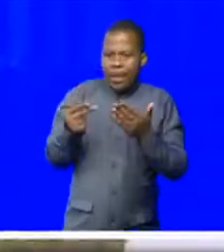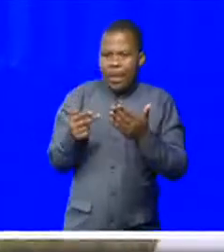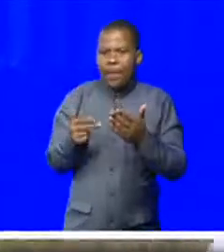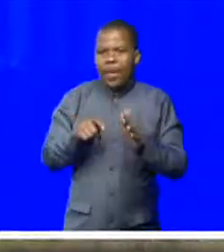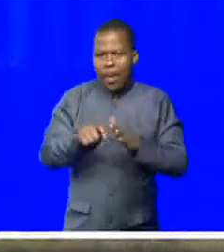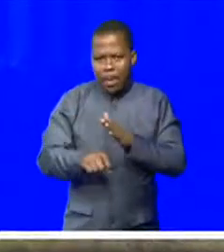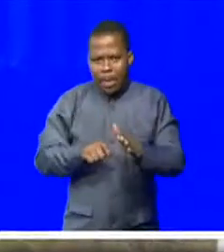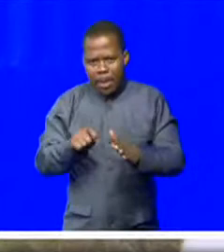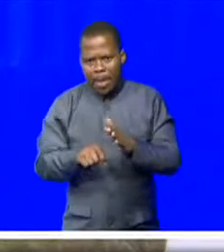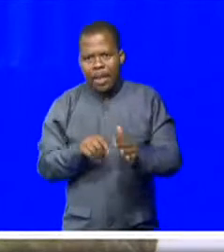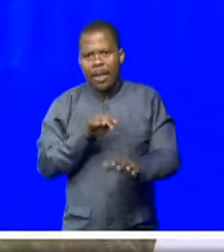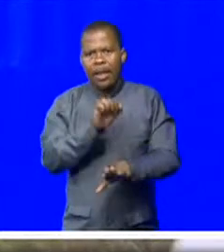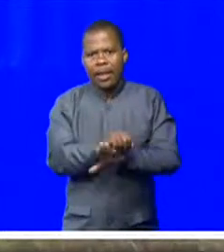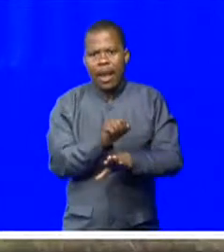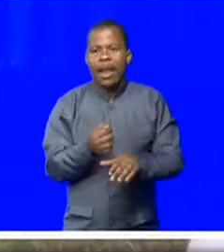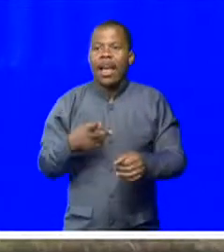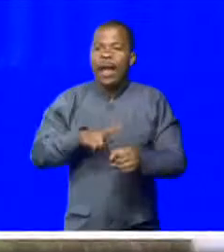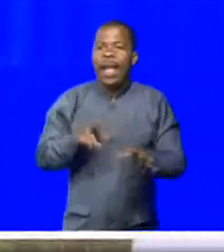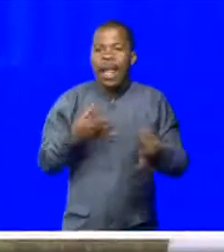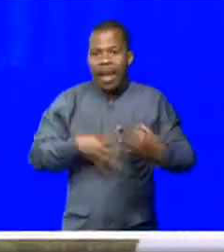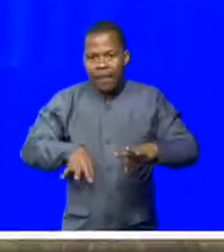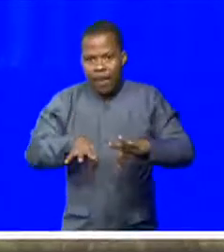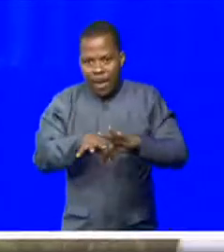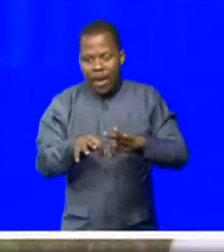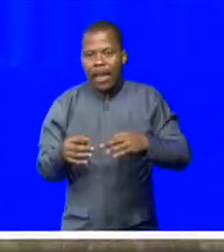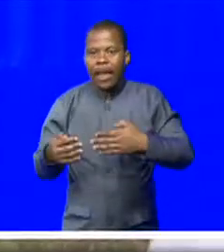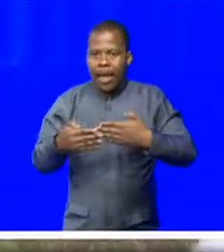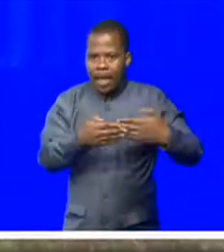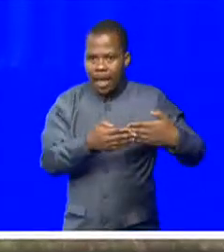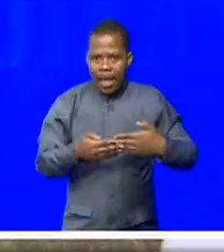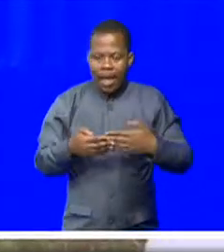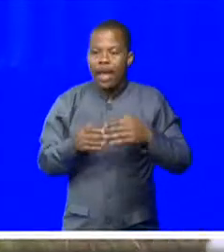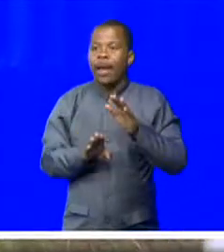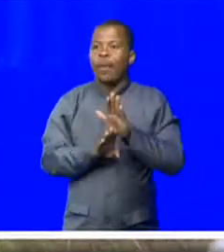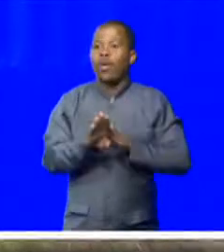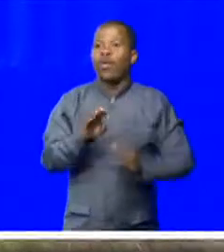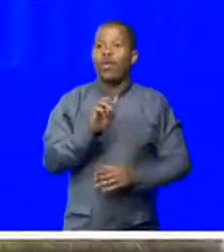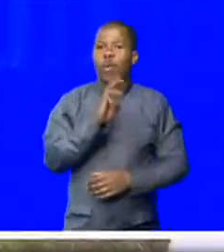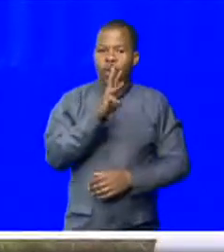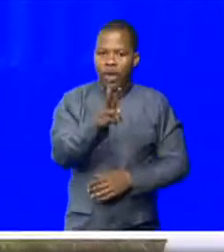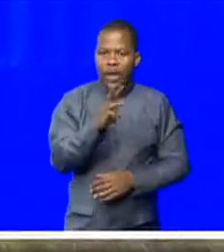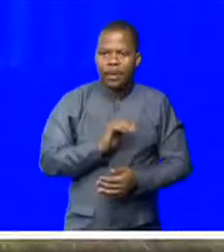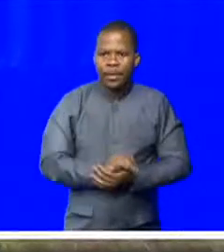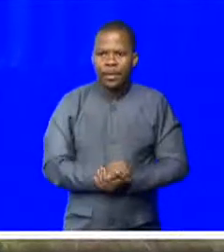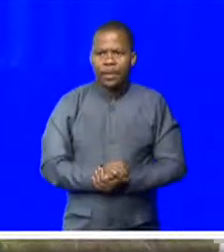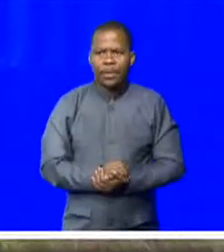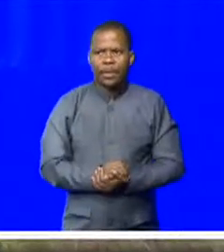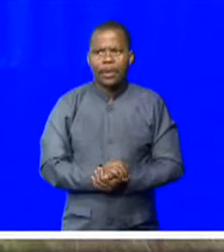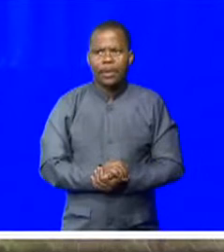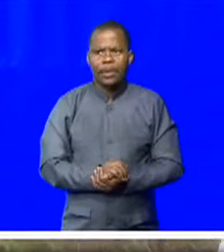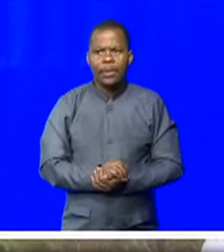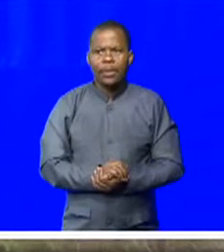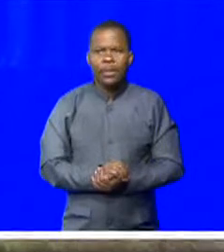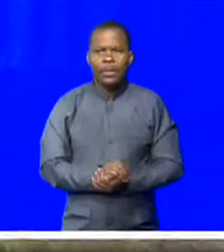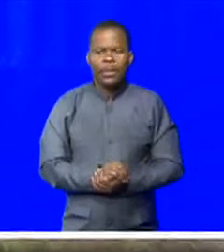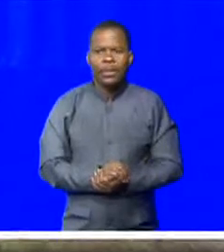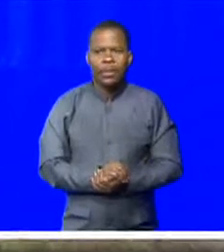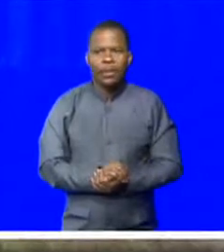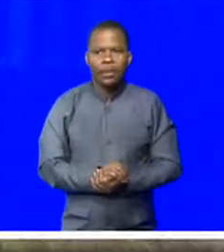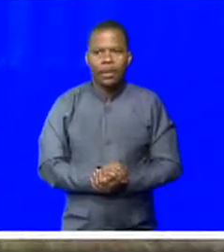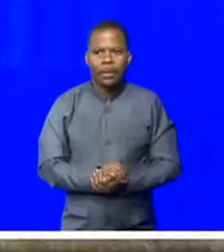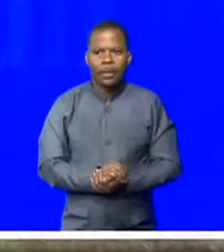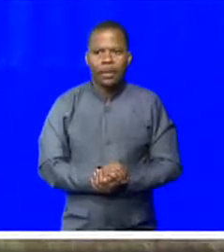and feed our families. And if everyone can have that, I think that is what socioeconomic development really is